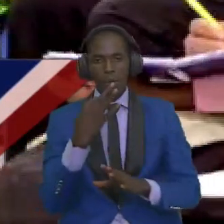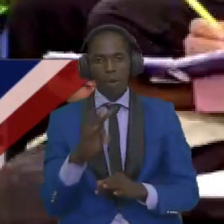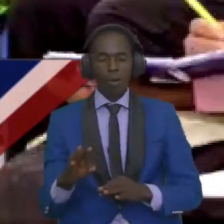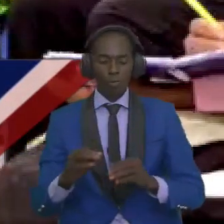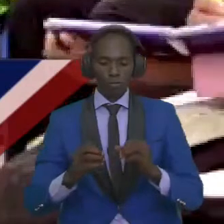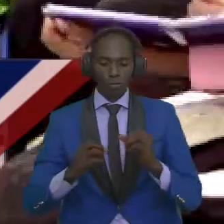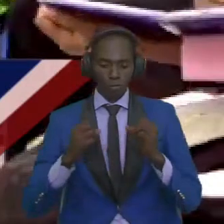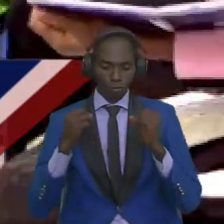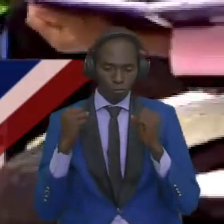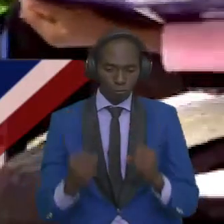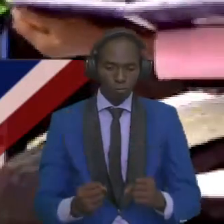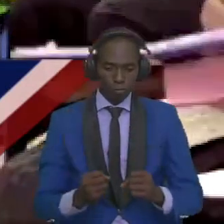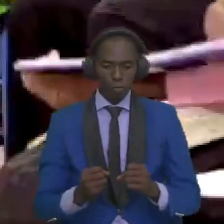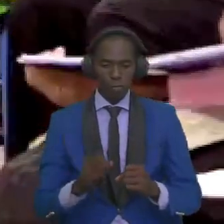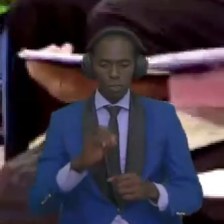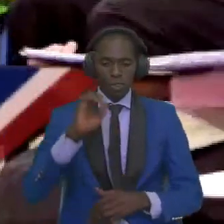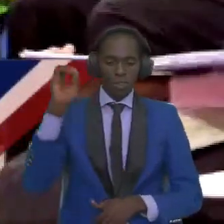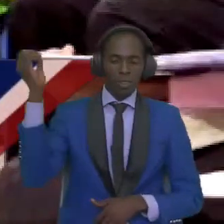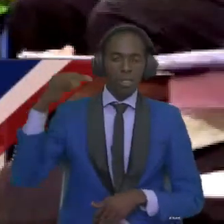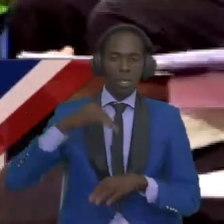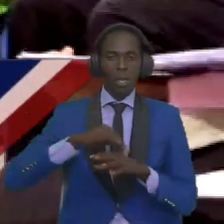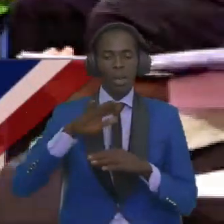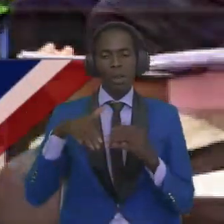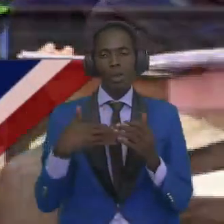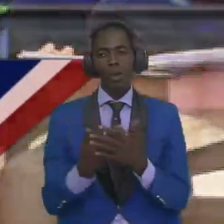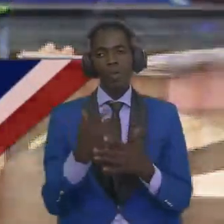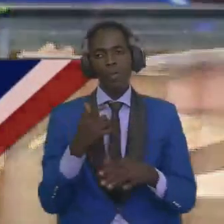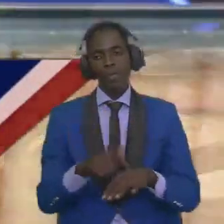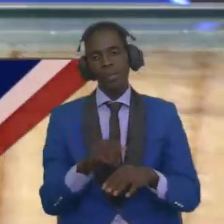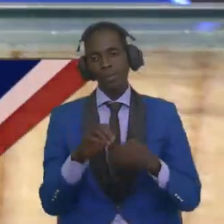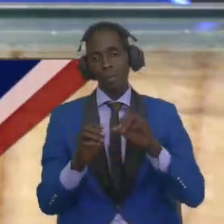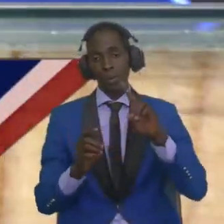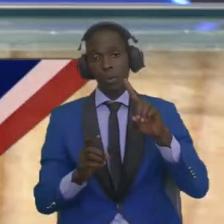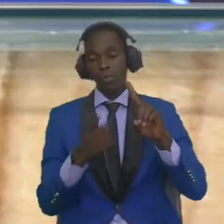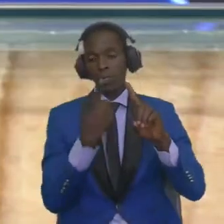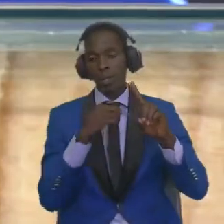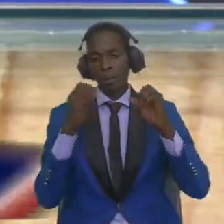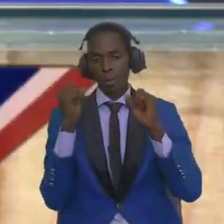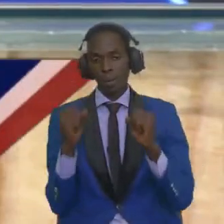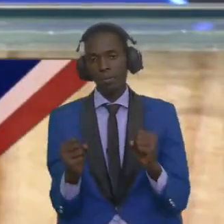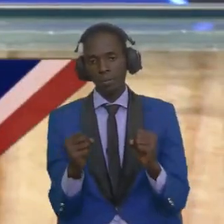all times. Number one, we're looking at the power